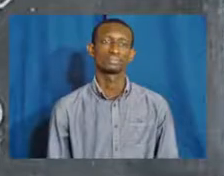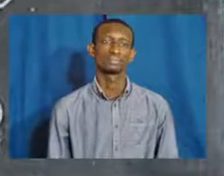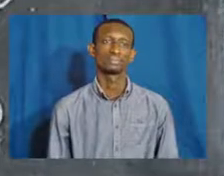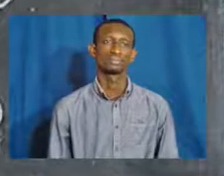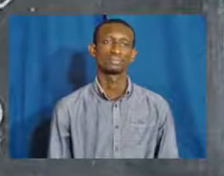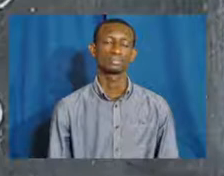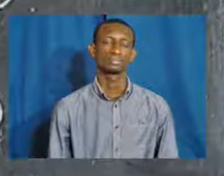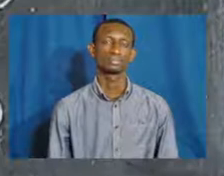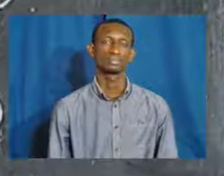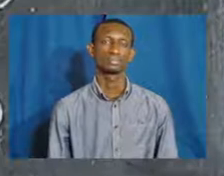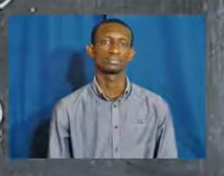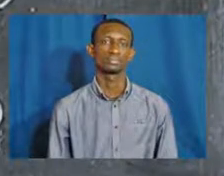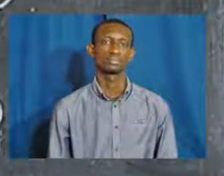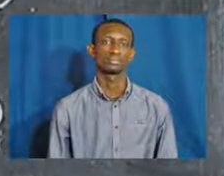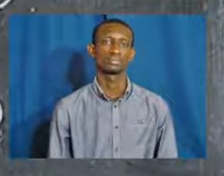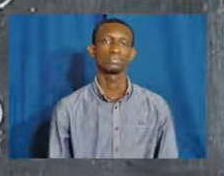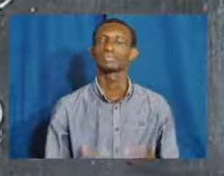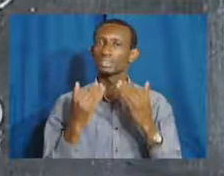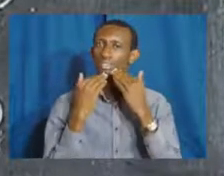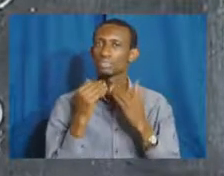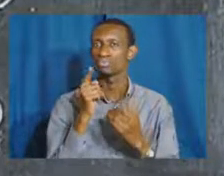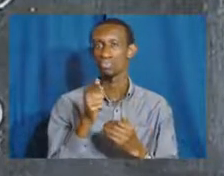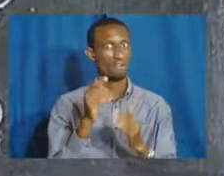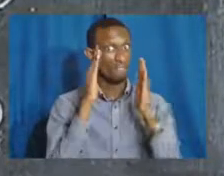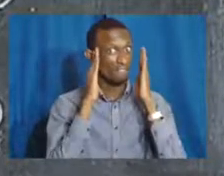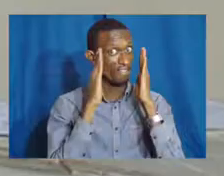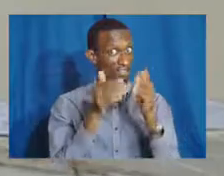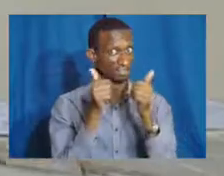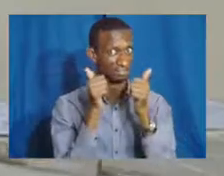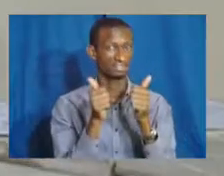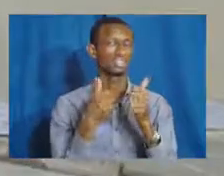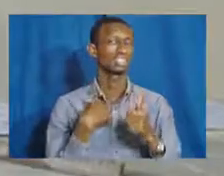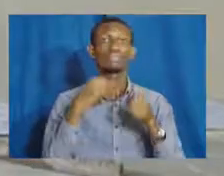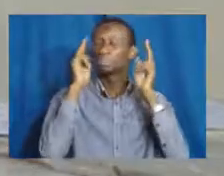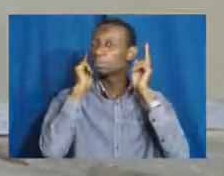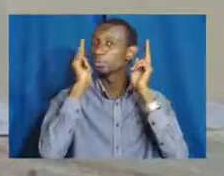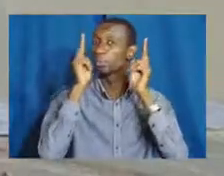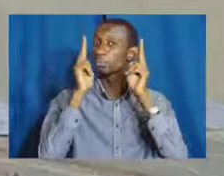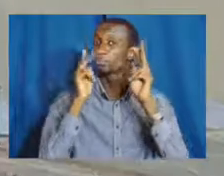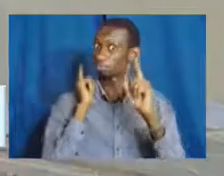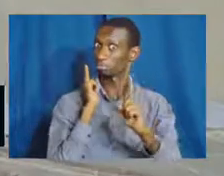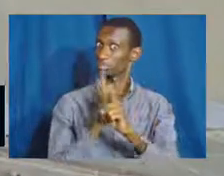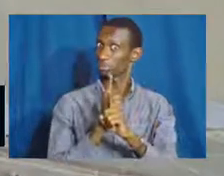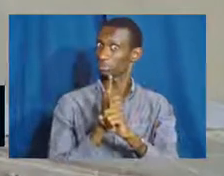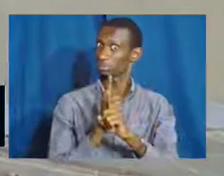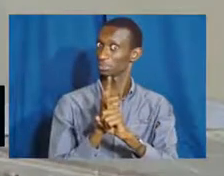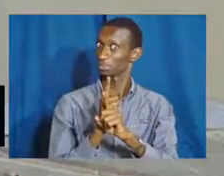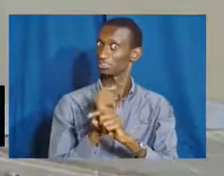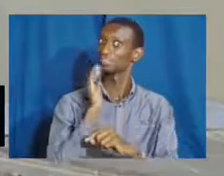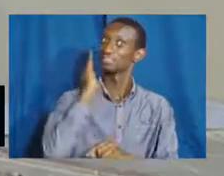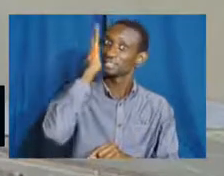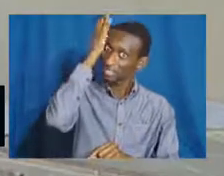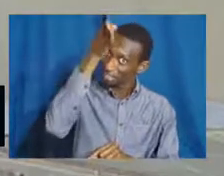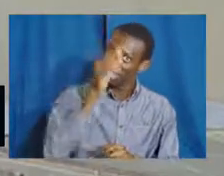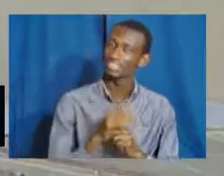For your attention, I hope to meet you next